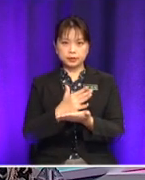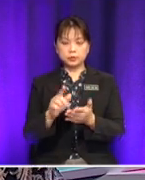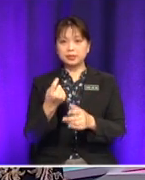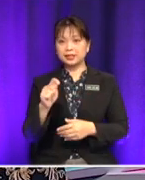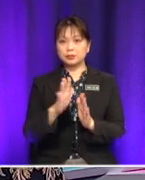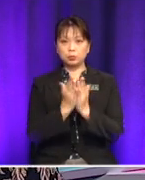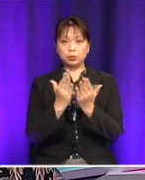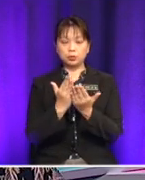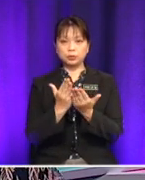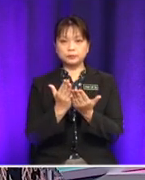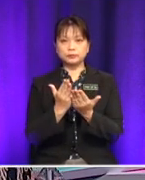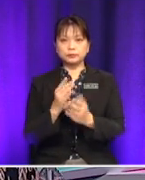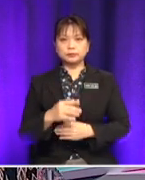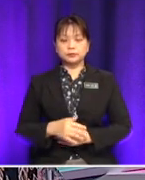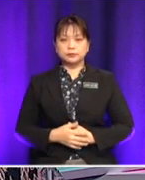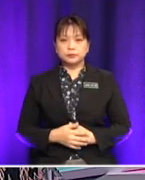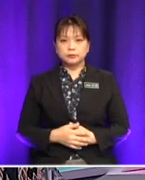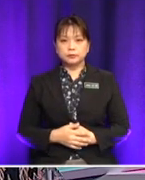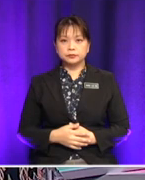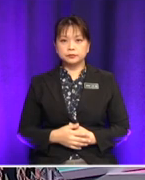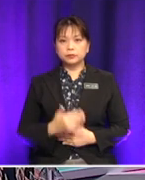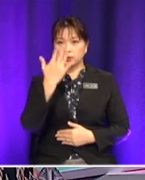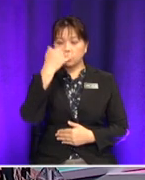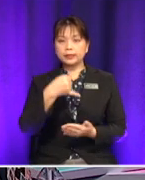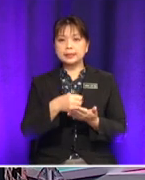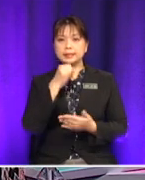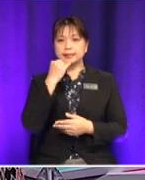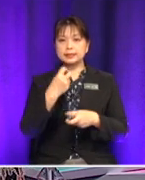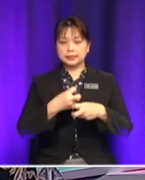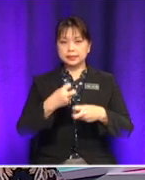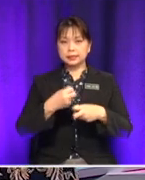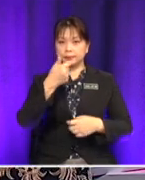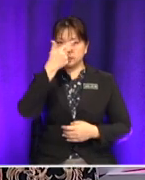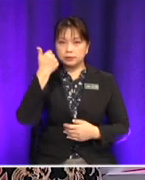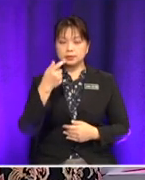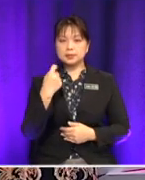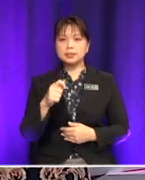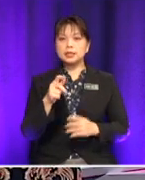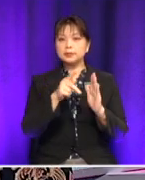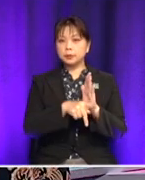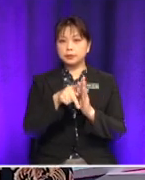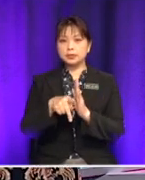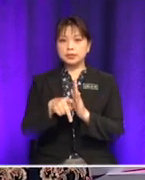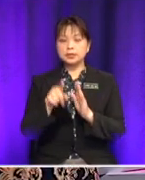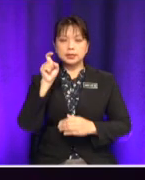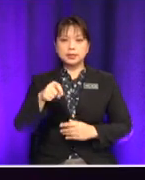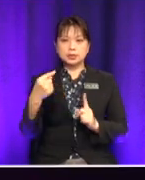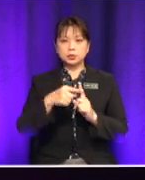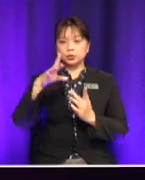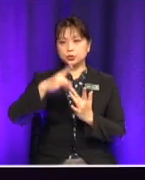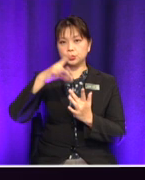question from page 101. Mm-hmm. Now, Shafika, why is it difficult? Why? Because the pupils out there, they need to only